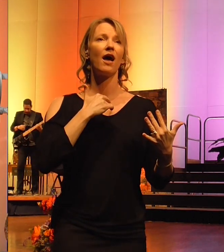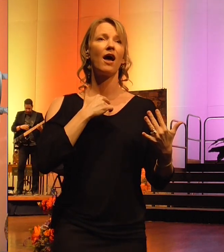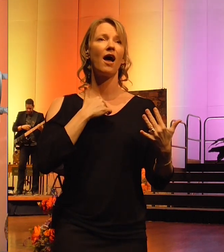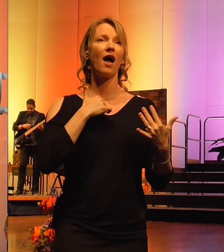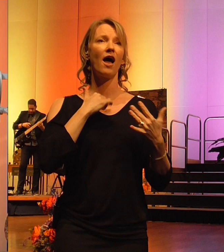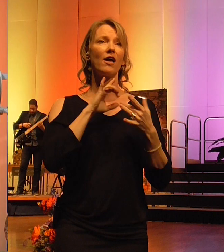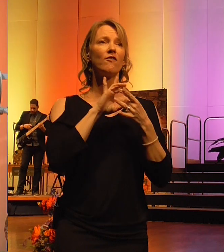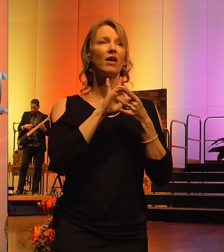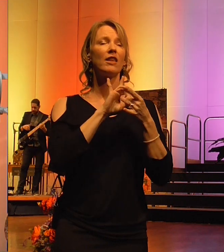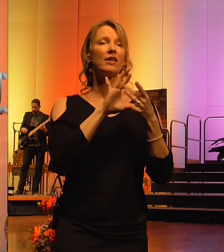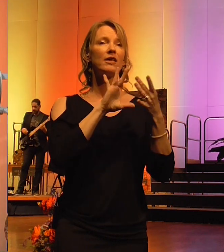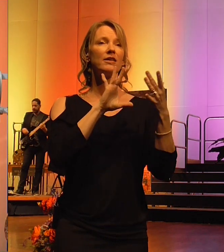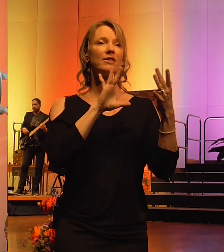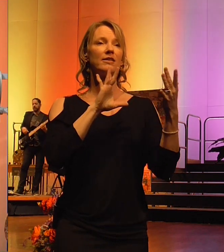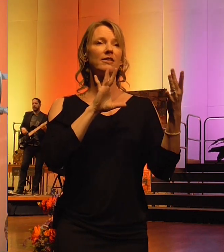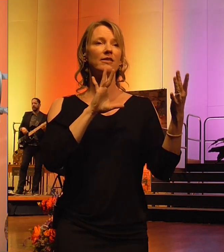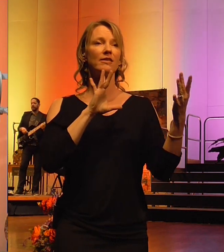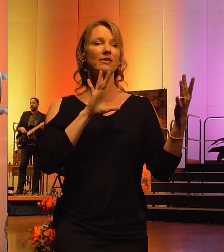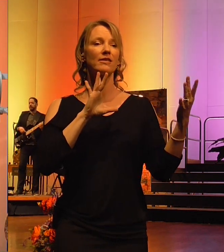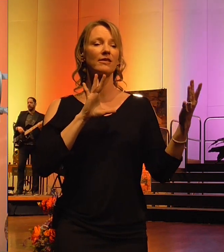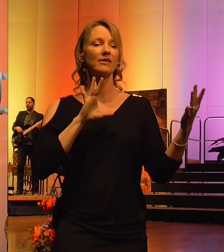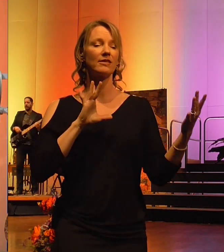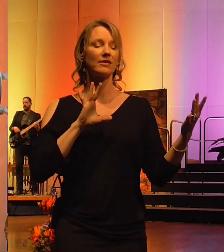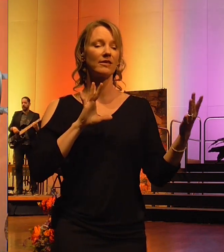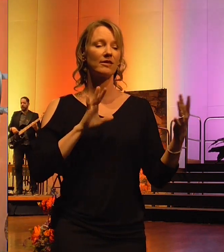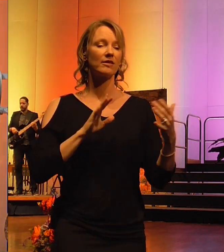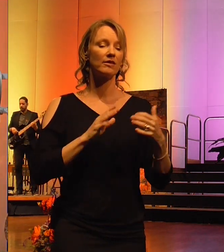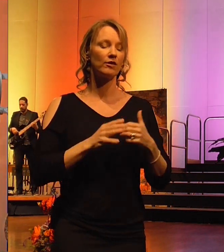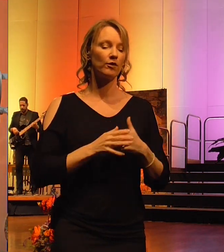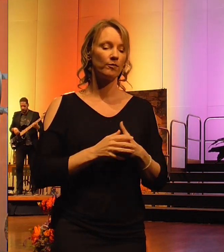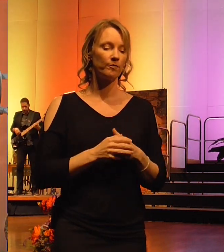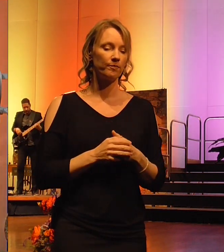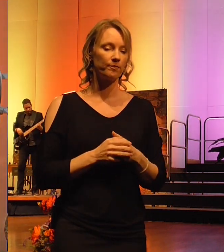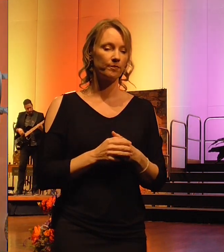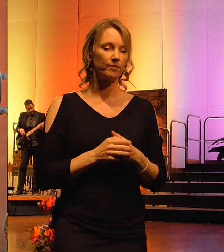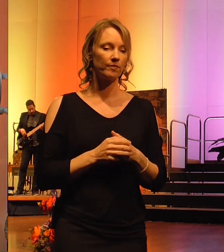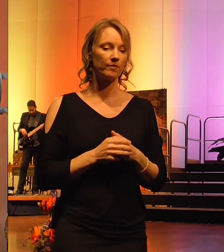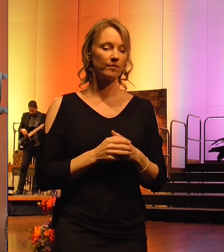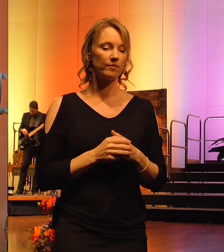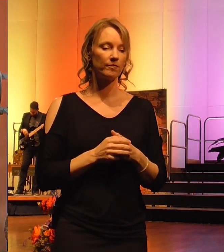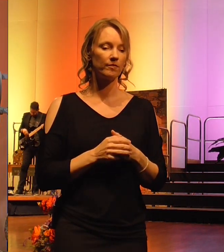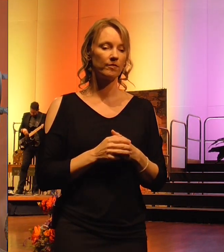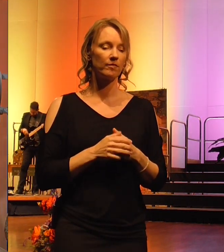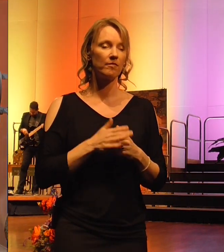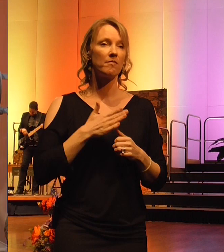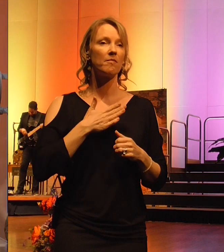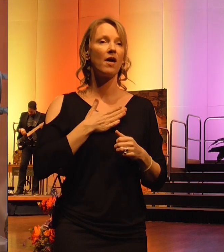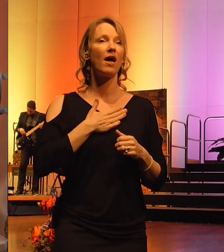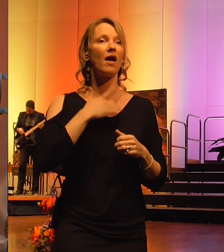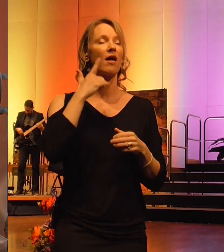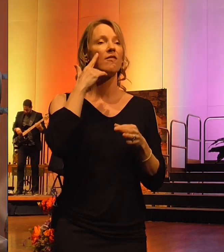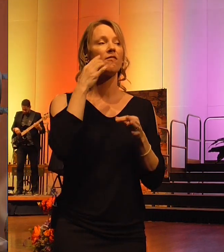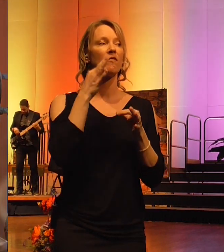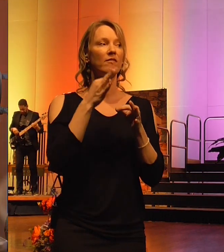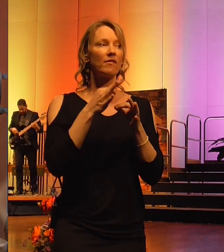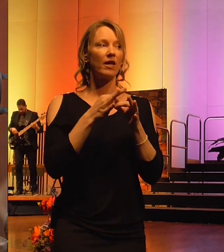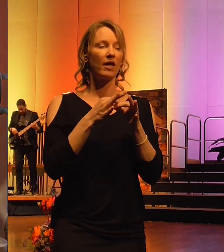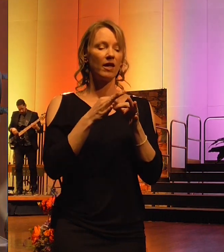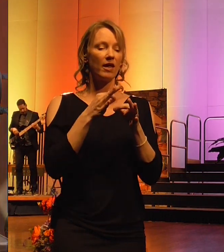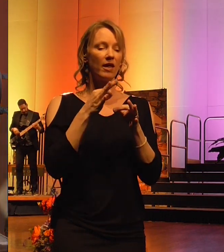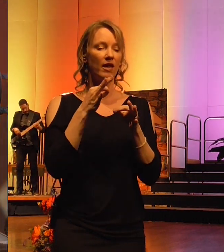I release. With my faith